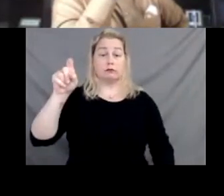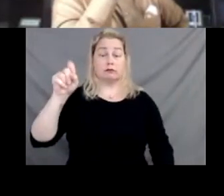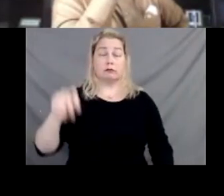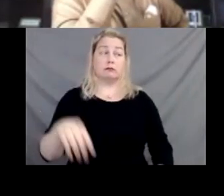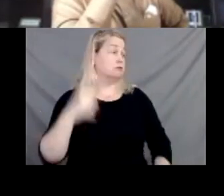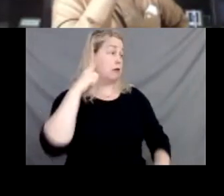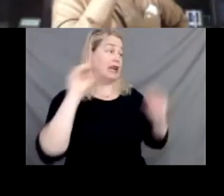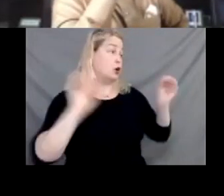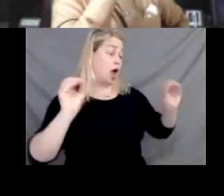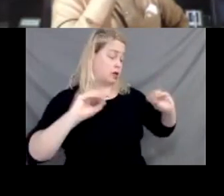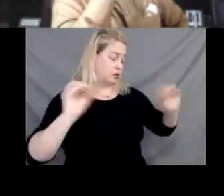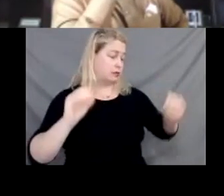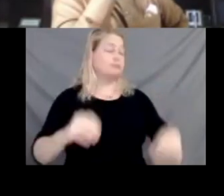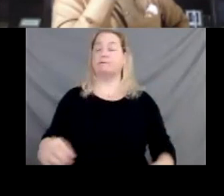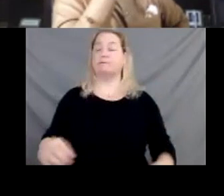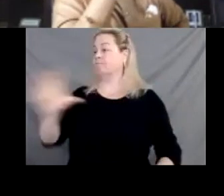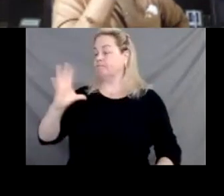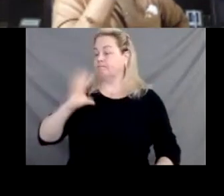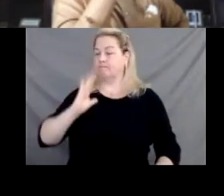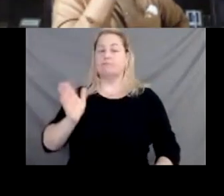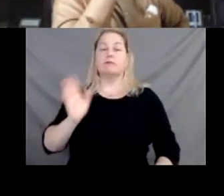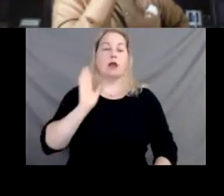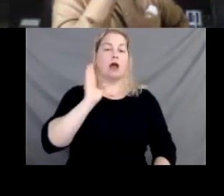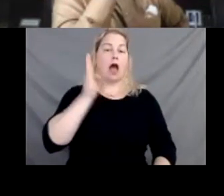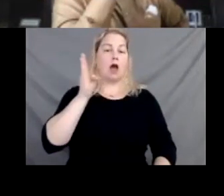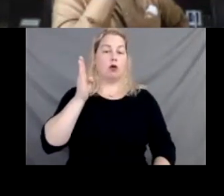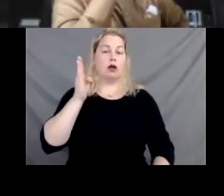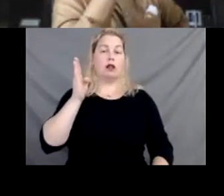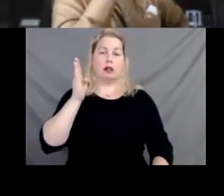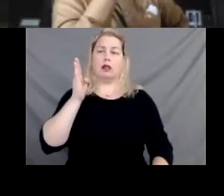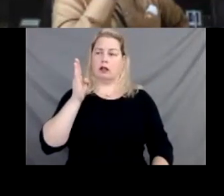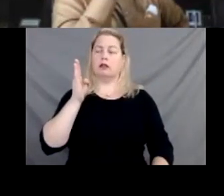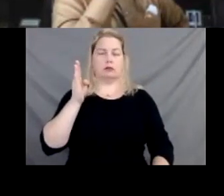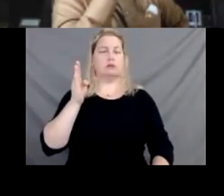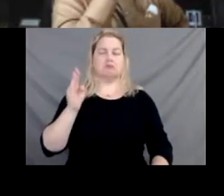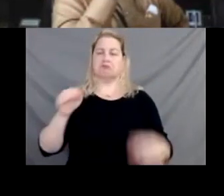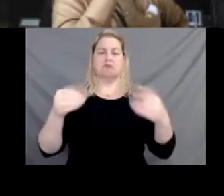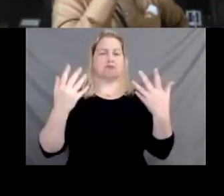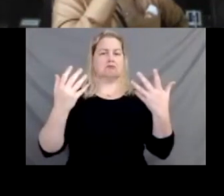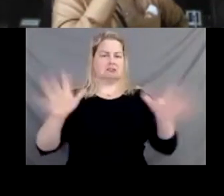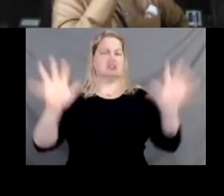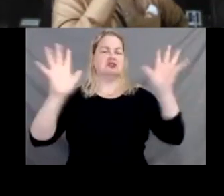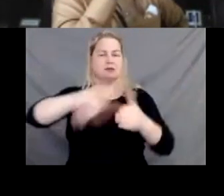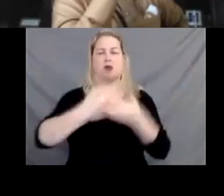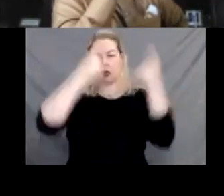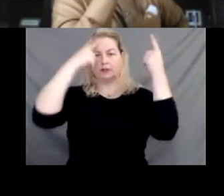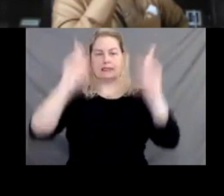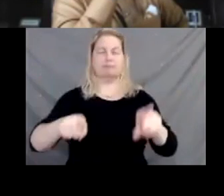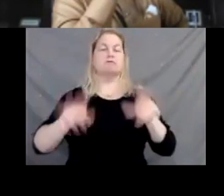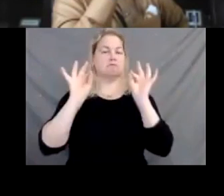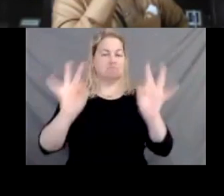Hearing none, I am going to call that a consensus. Thank you all very, very much. And